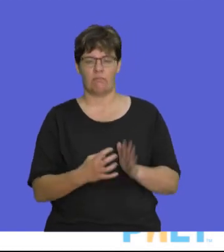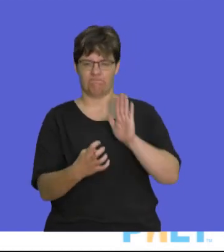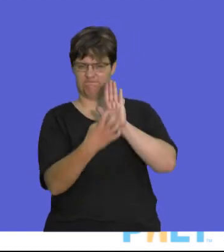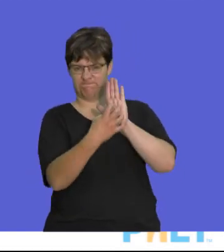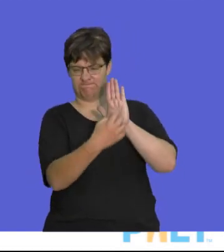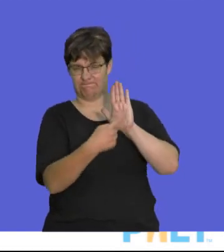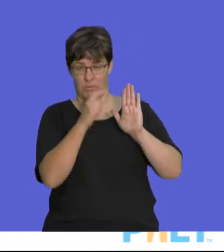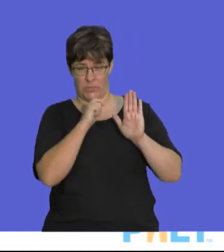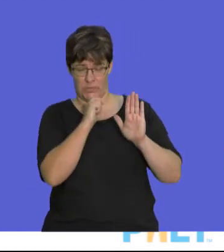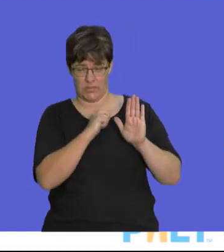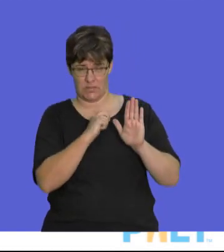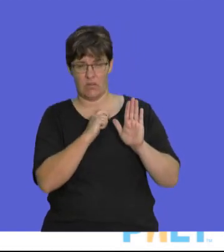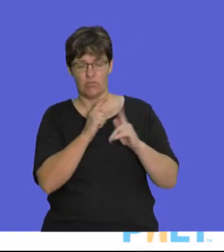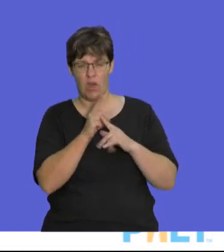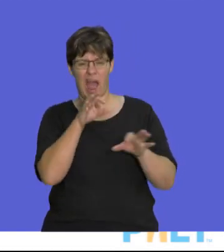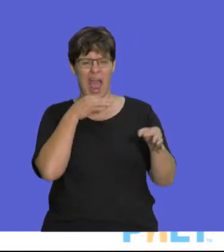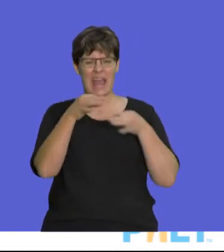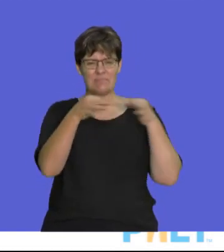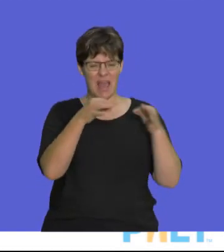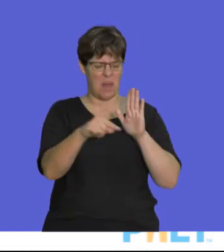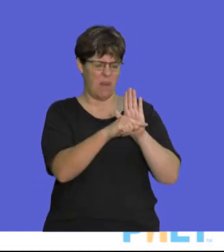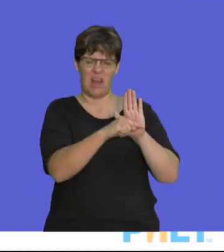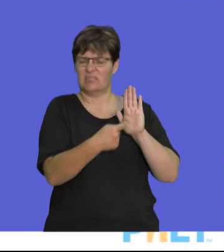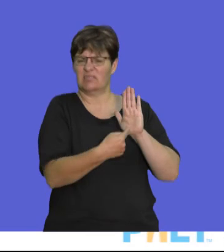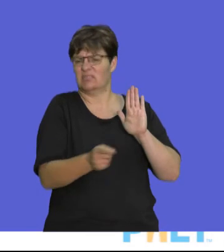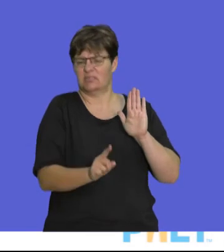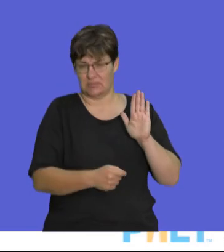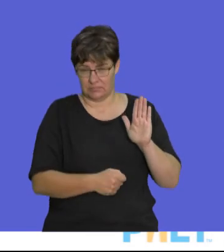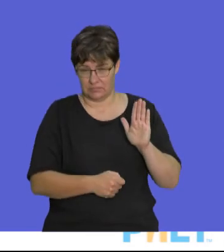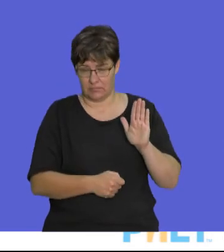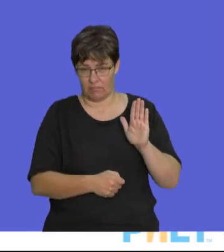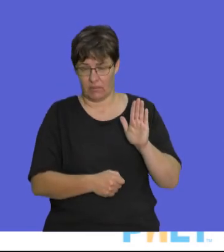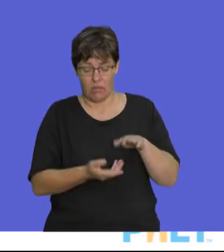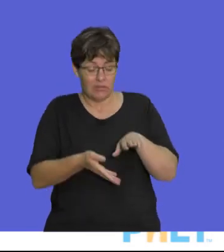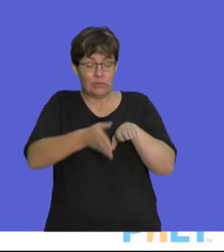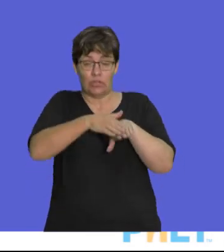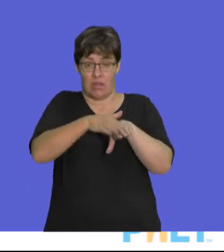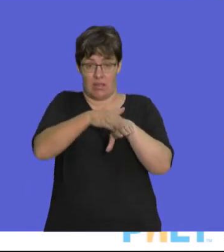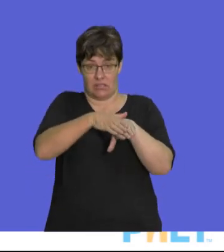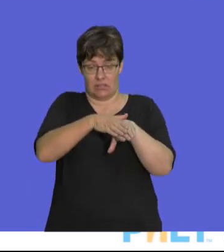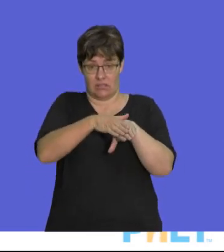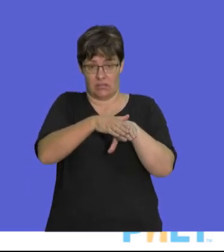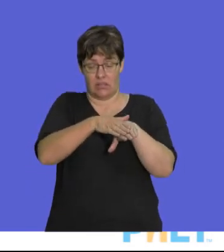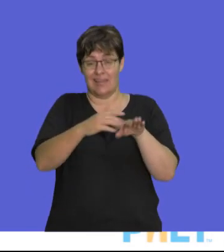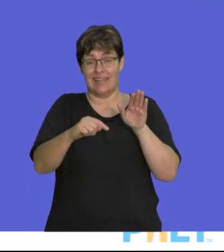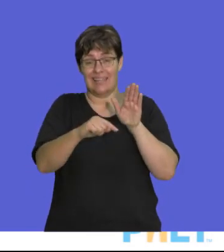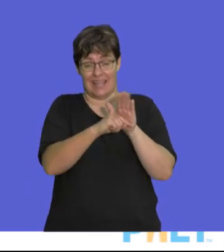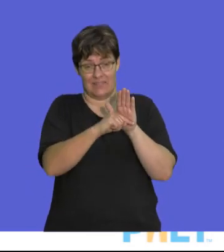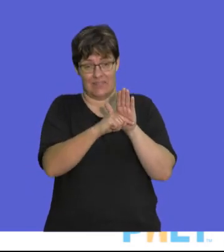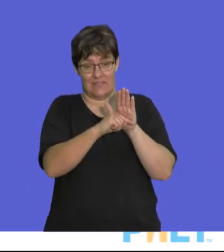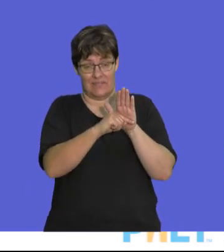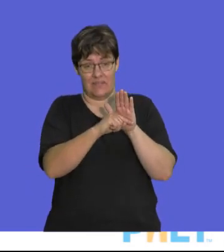using the simulation in terms of trying to unpack the minors. So the charge that we have, the negative